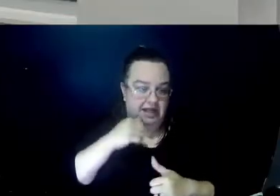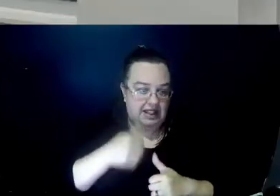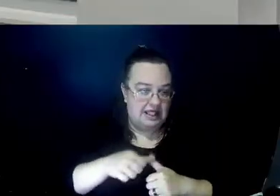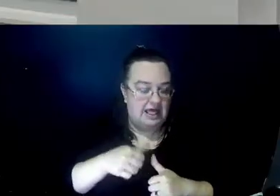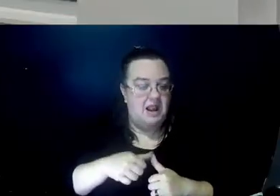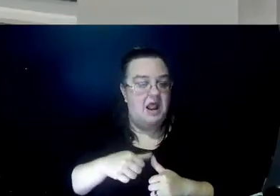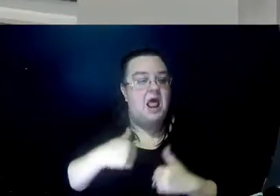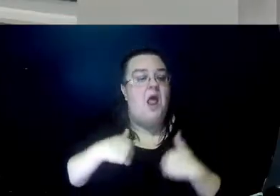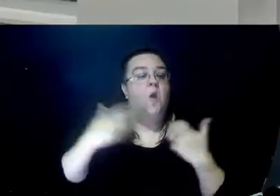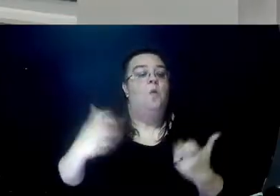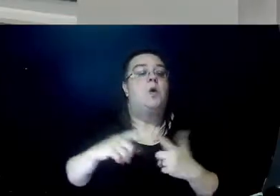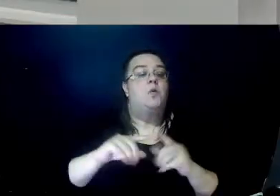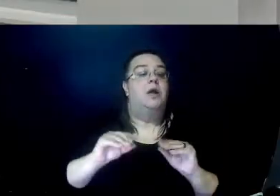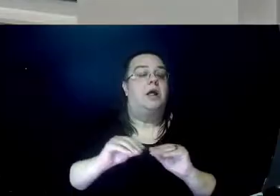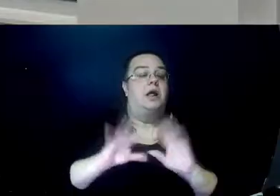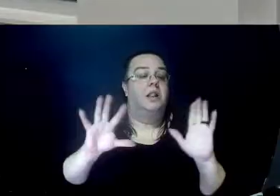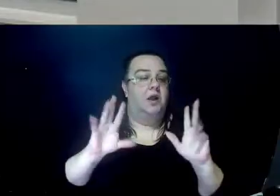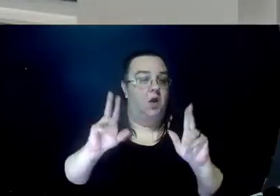I wanted to clear up,